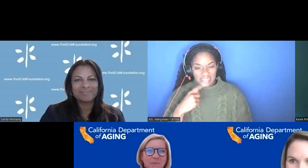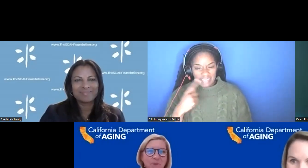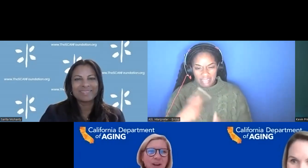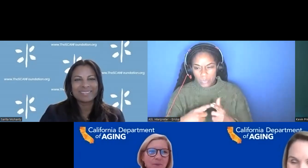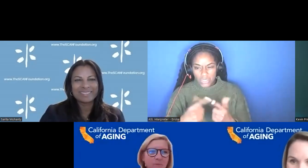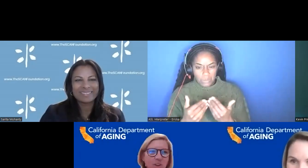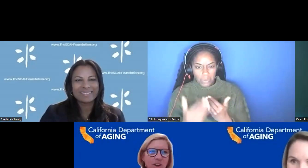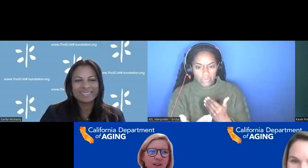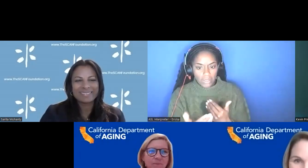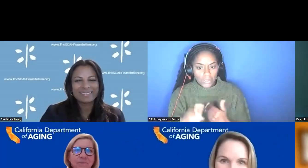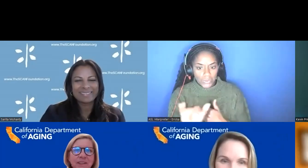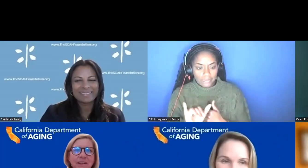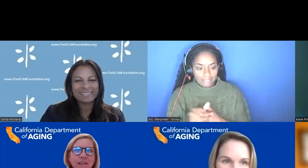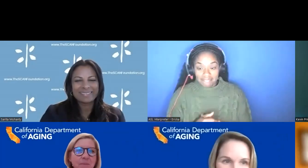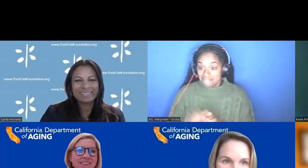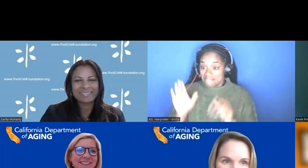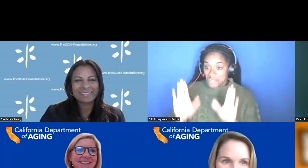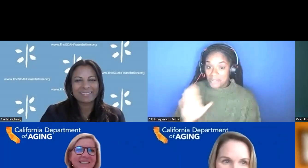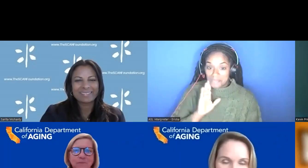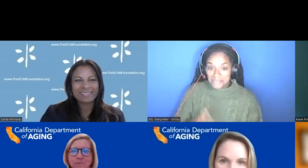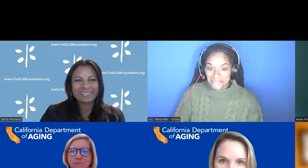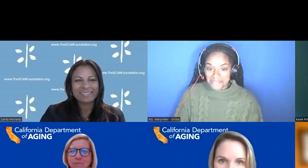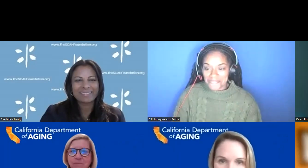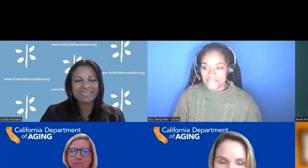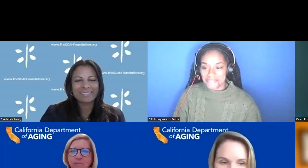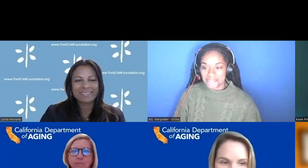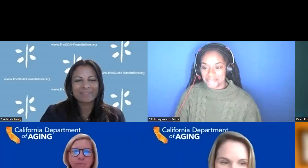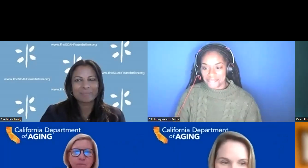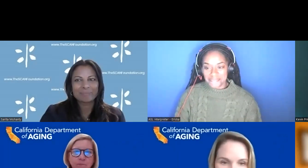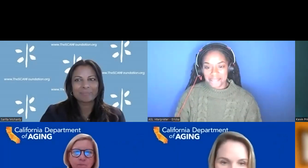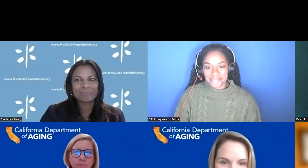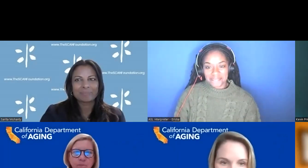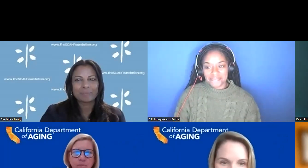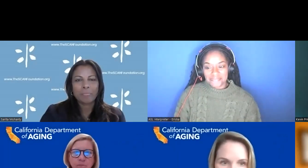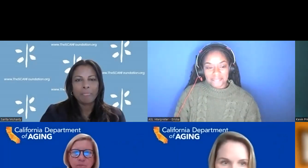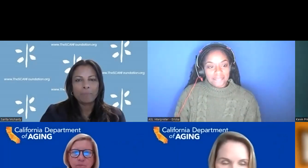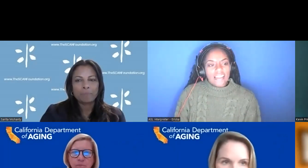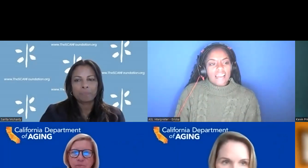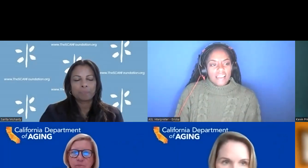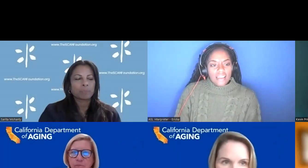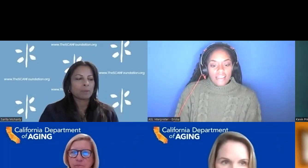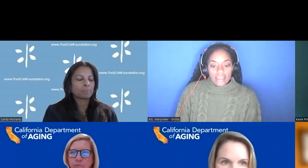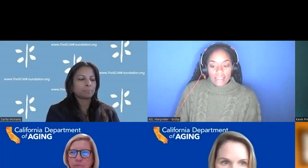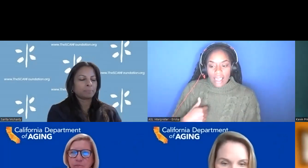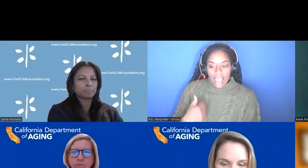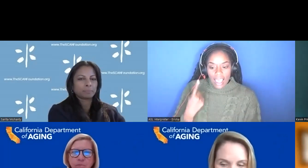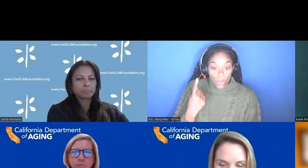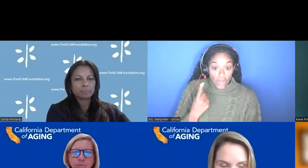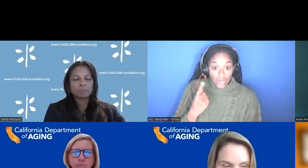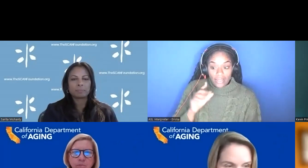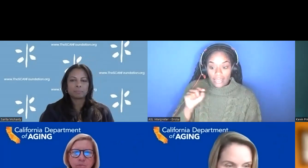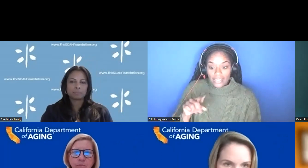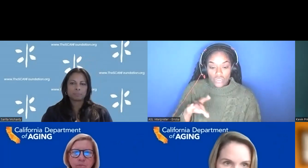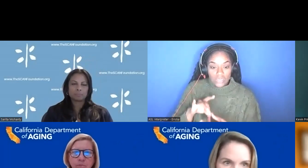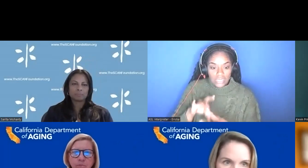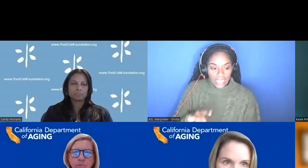Okay, great. Yeah. You got it. Elizabeth, then Nancy. Yeah, what I wondered is, and this relates, Sarah, both